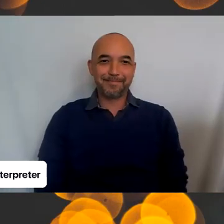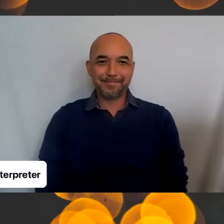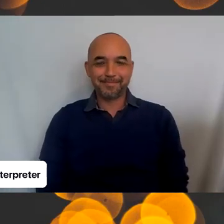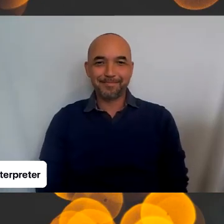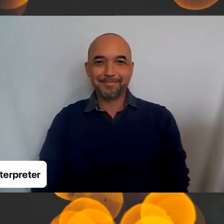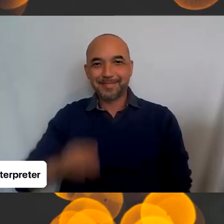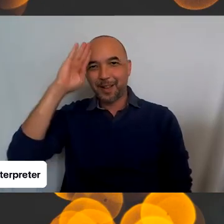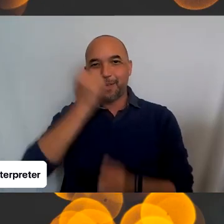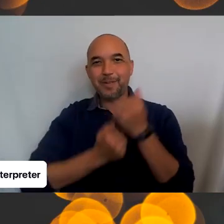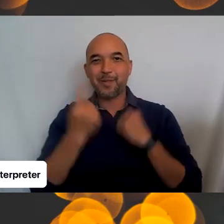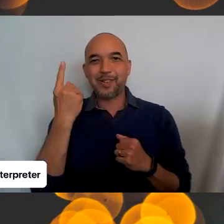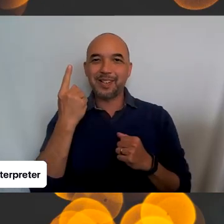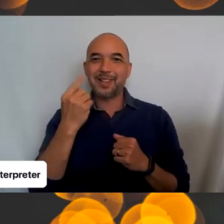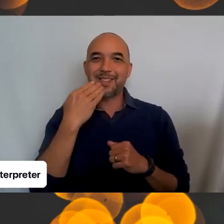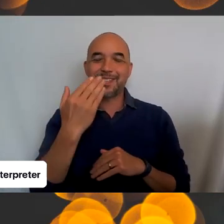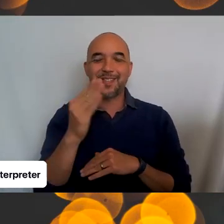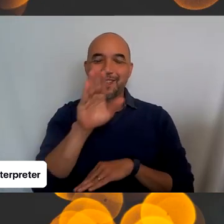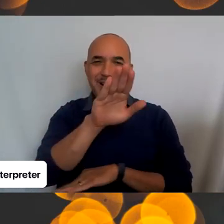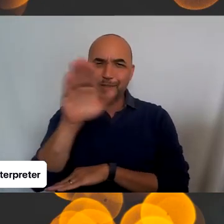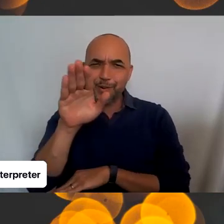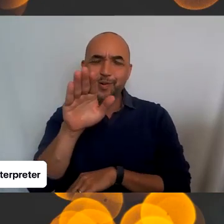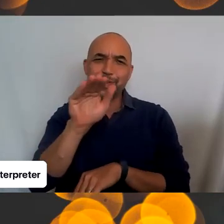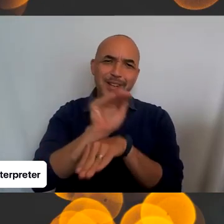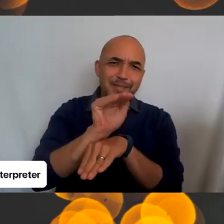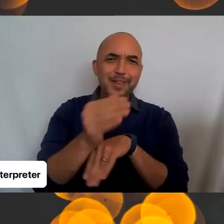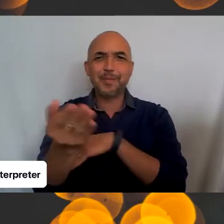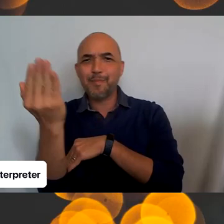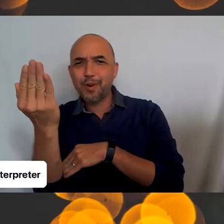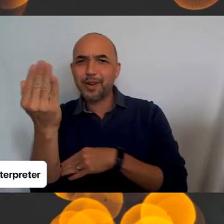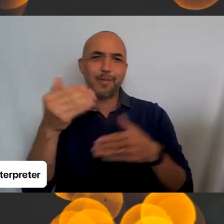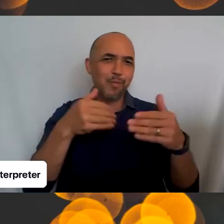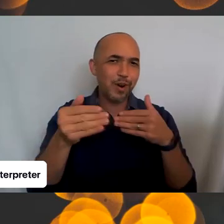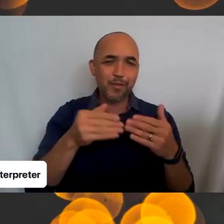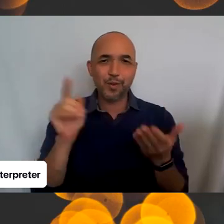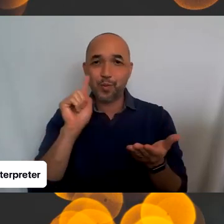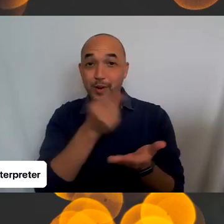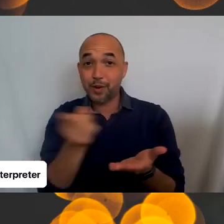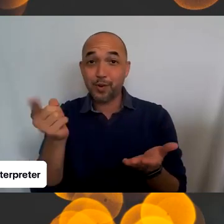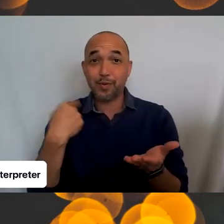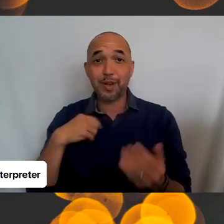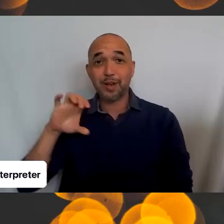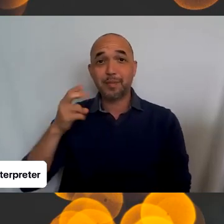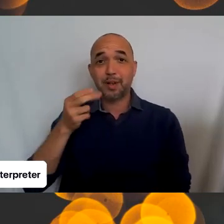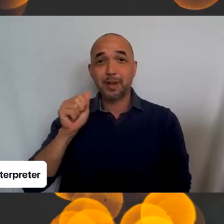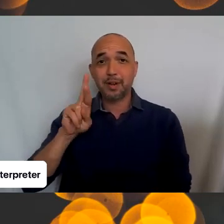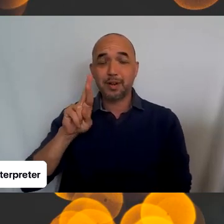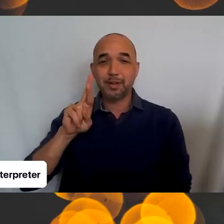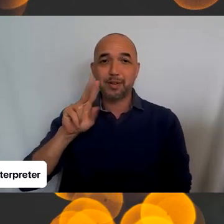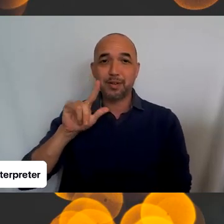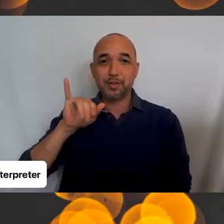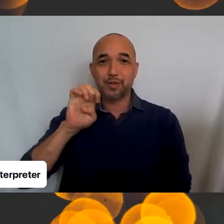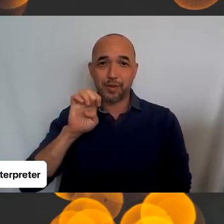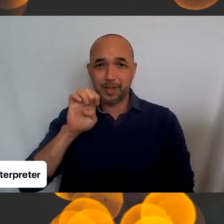Hello, everybody. Good afternoon, good evening, good morning, good wherever you are. I'm Charlie Capon, head poodle